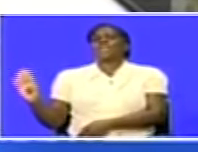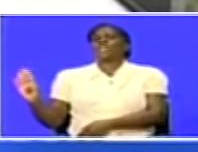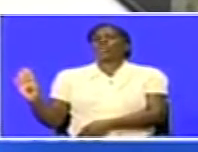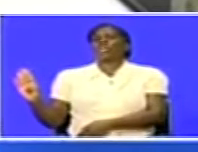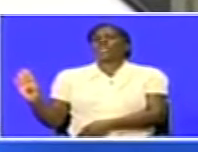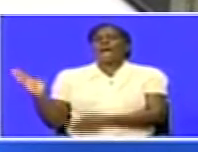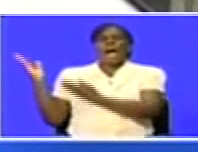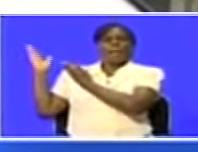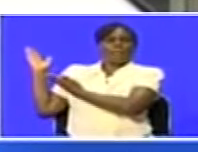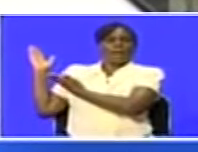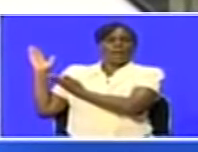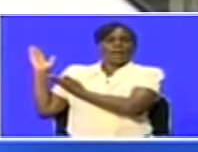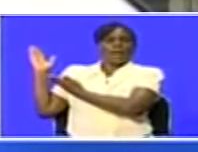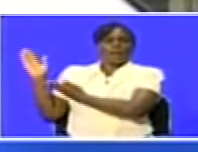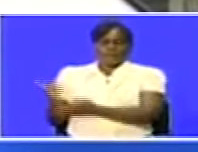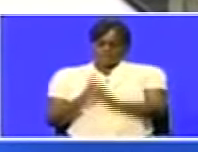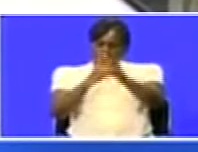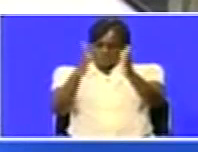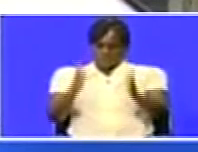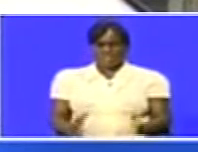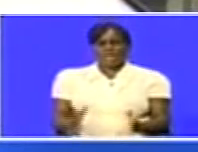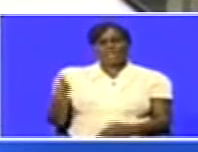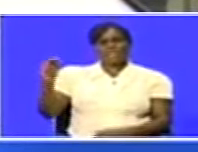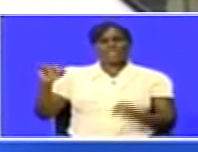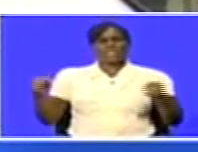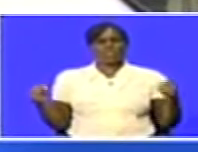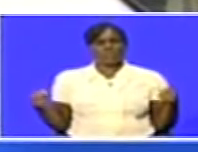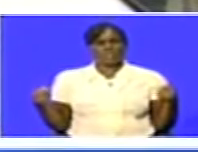shillings in Imperial Bank. Abiyagina, KTN News.